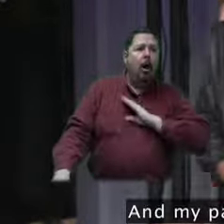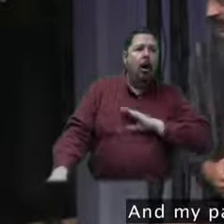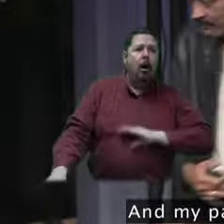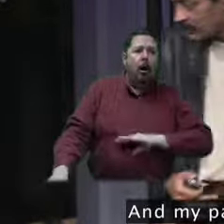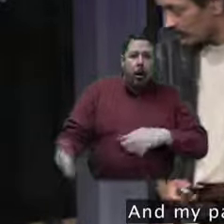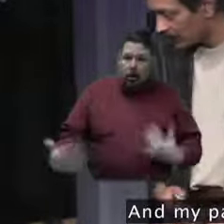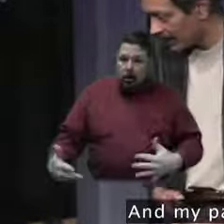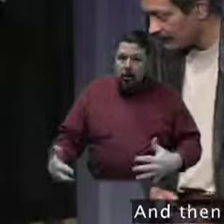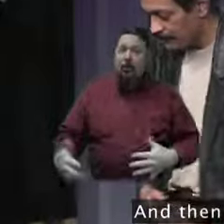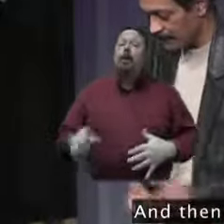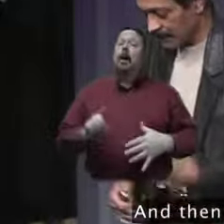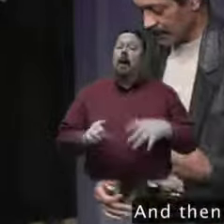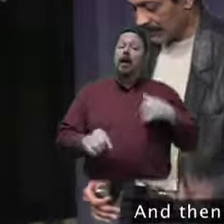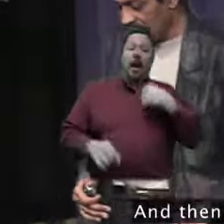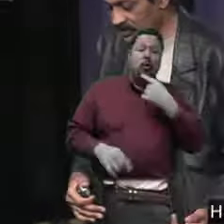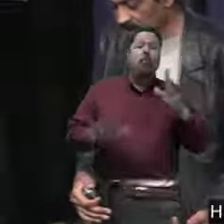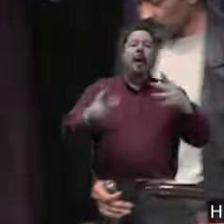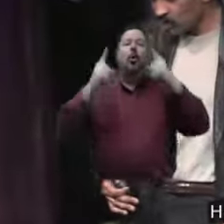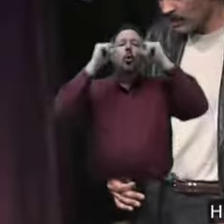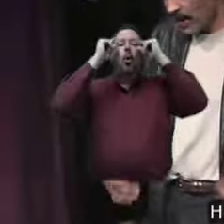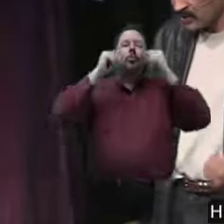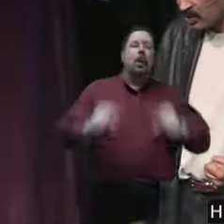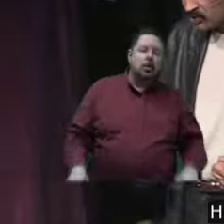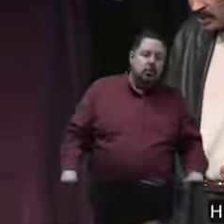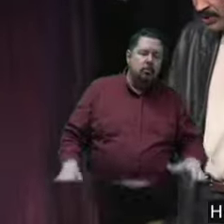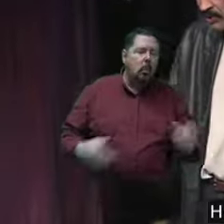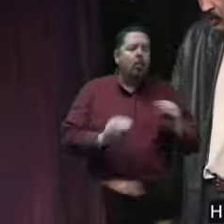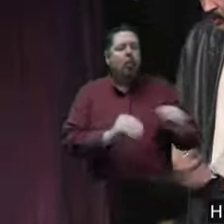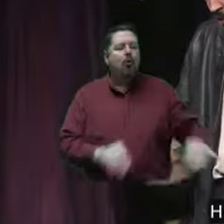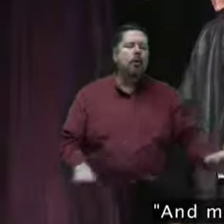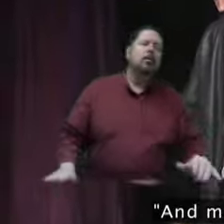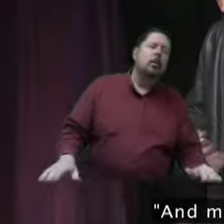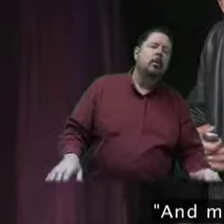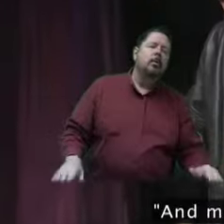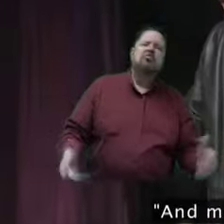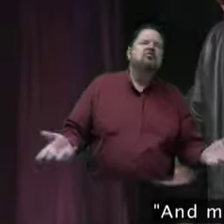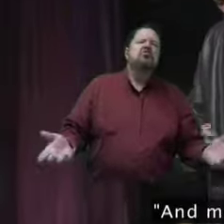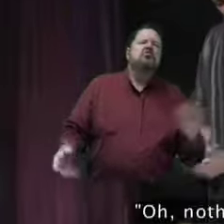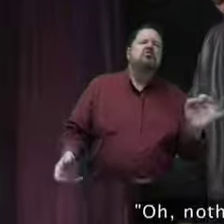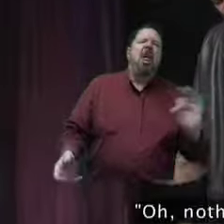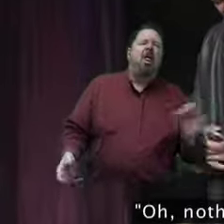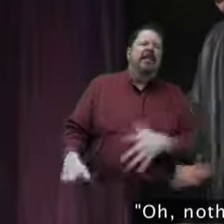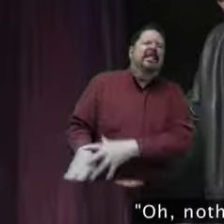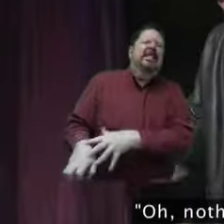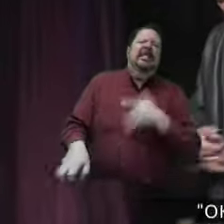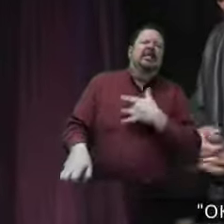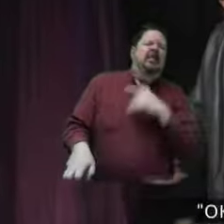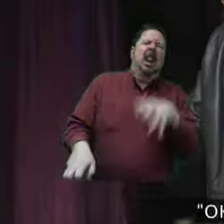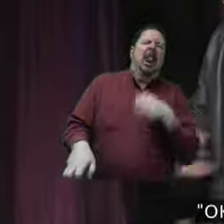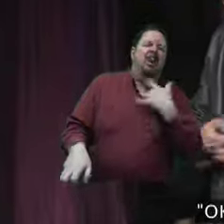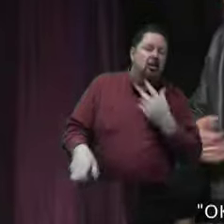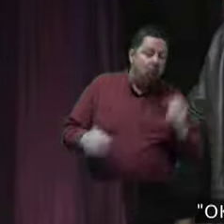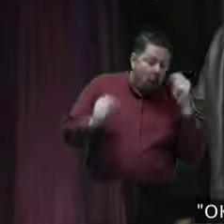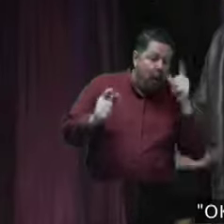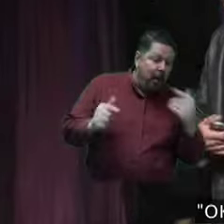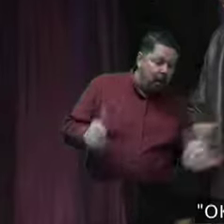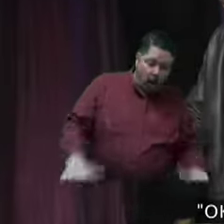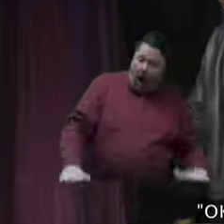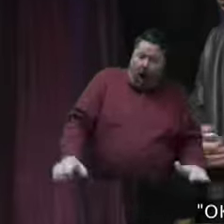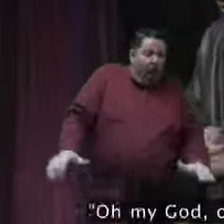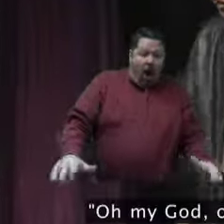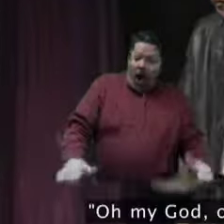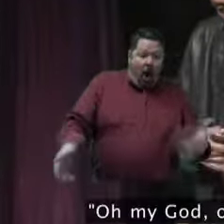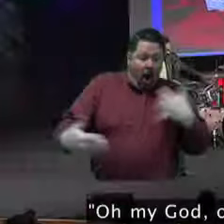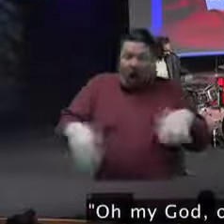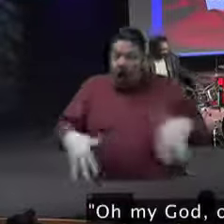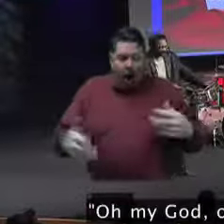is being relieved, okay? And then I said, close your eyes, he closed his eyes, and move your normal hand. Oh, nothing, it's clenched again. Okay, open your